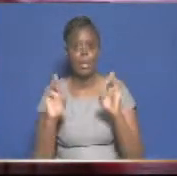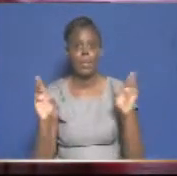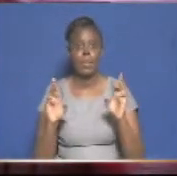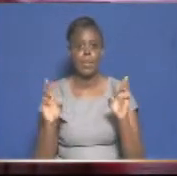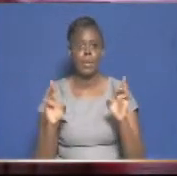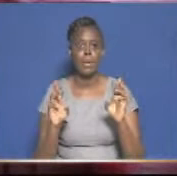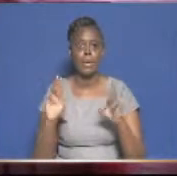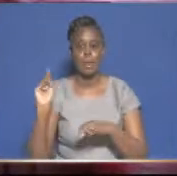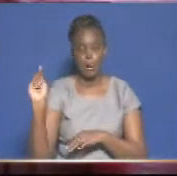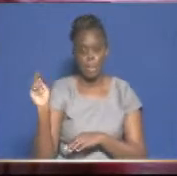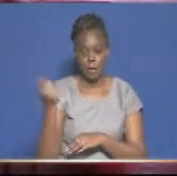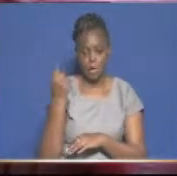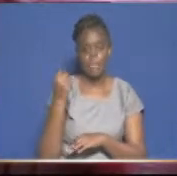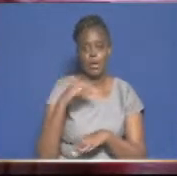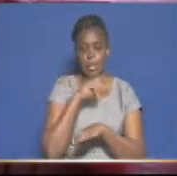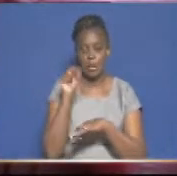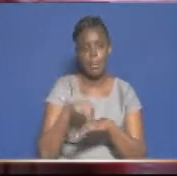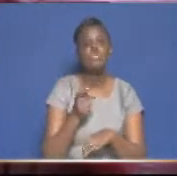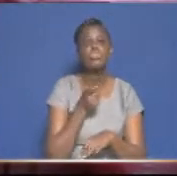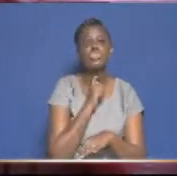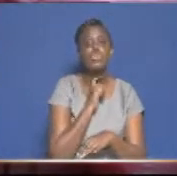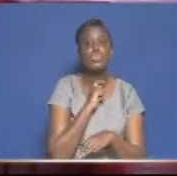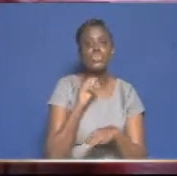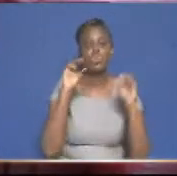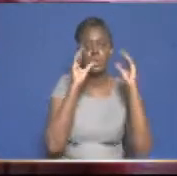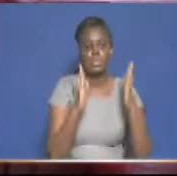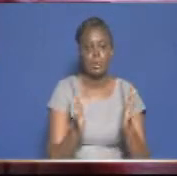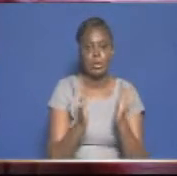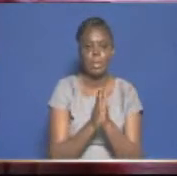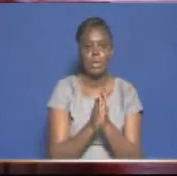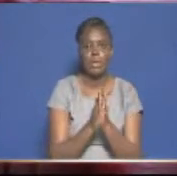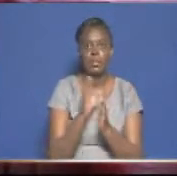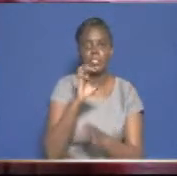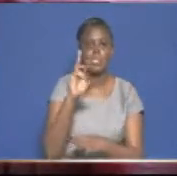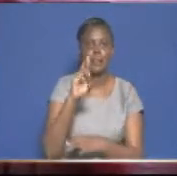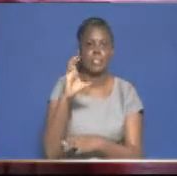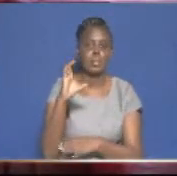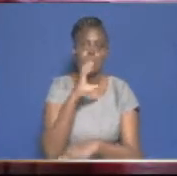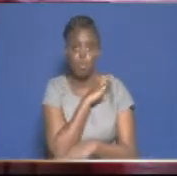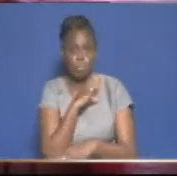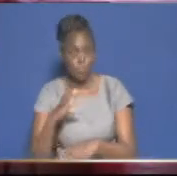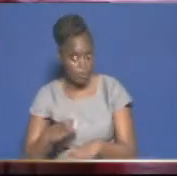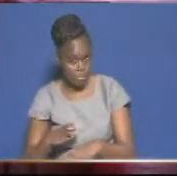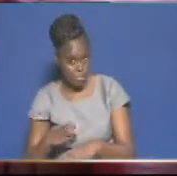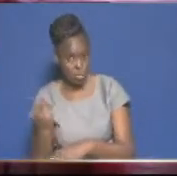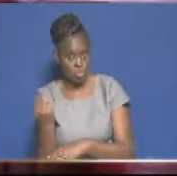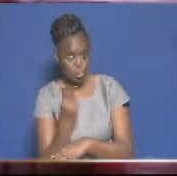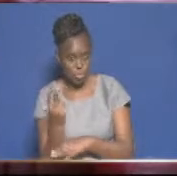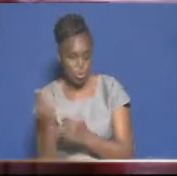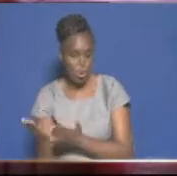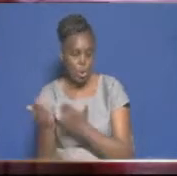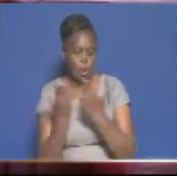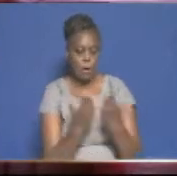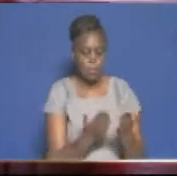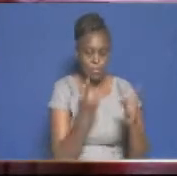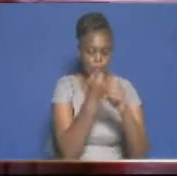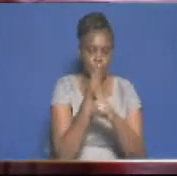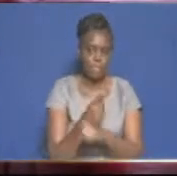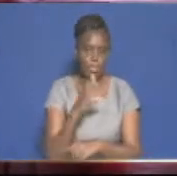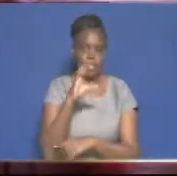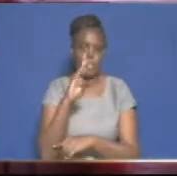Speaker, the Kenya National Union of Teachers, as well as the Salary and Reviews and Remuneration Commission, have already submitted their respective